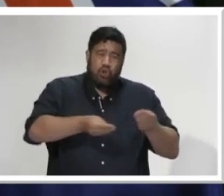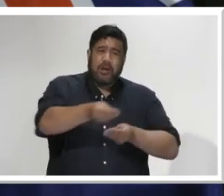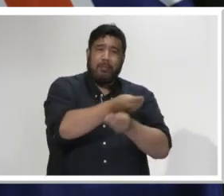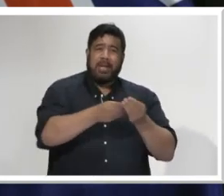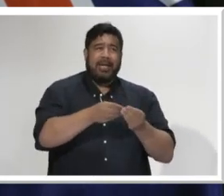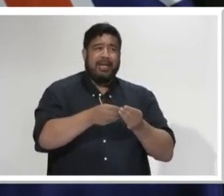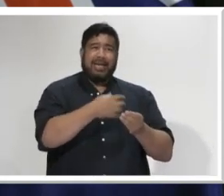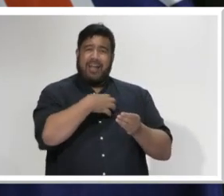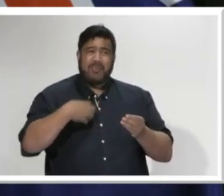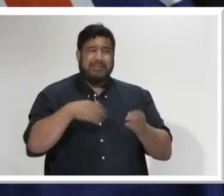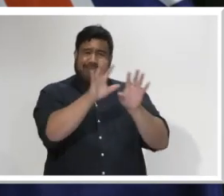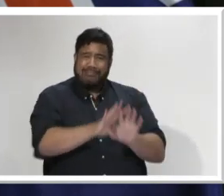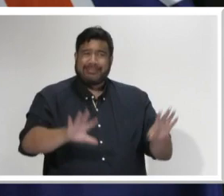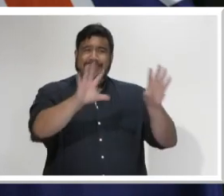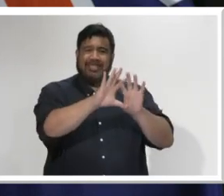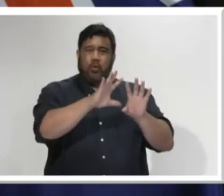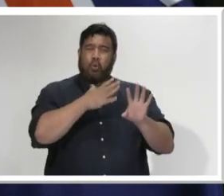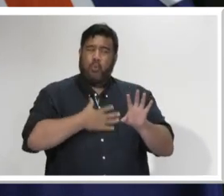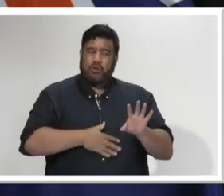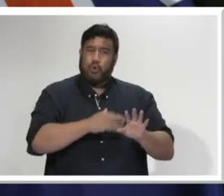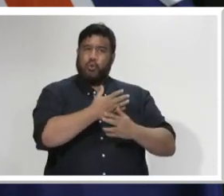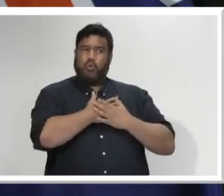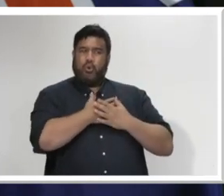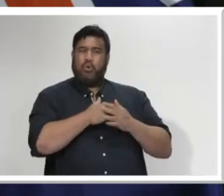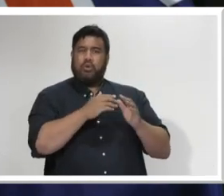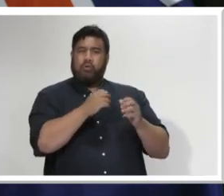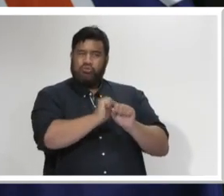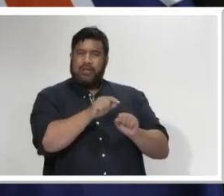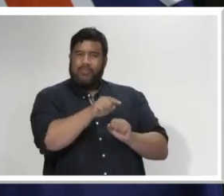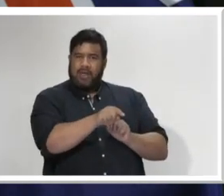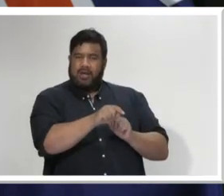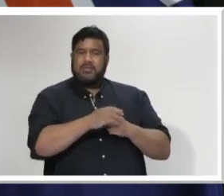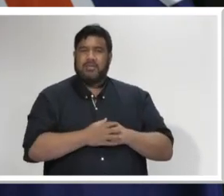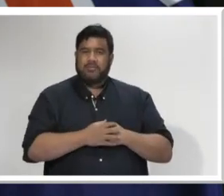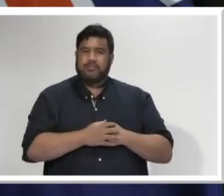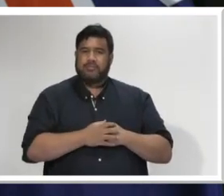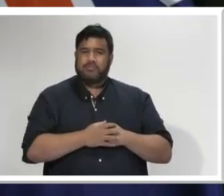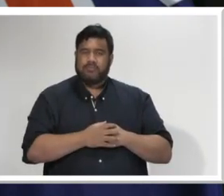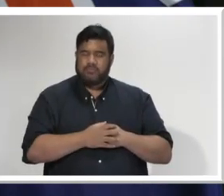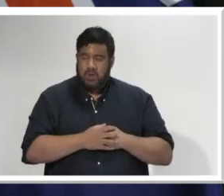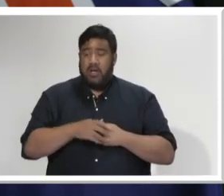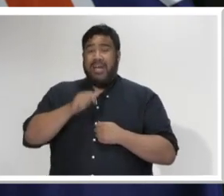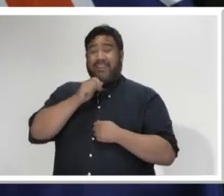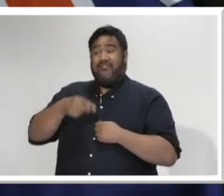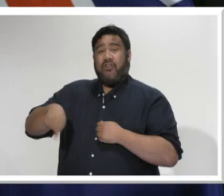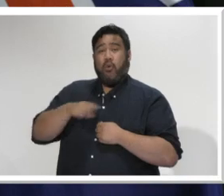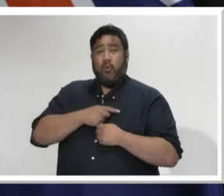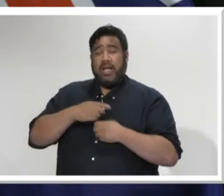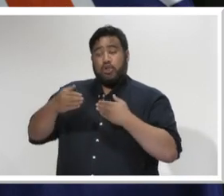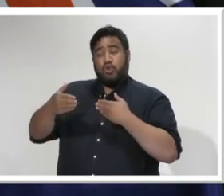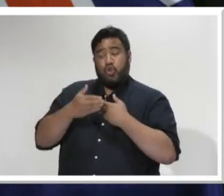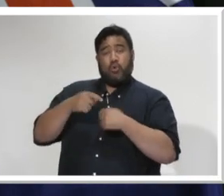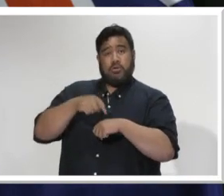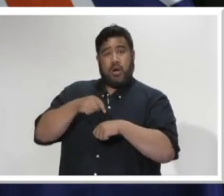against the virus, eliminate it. And that means we get out of prolonged restrictions on the way we live our lives